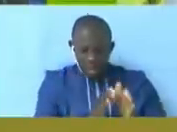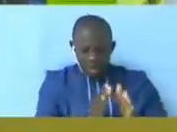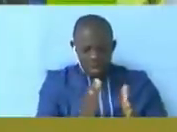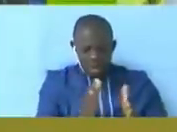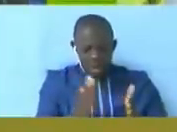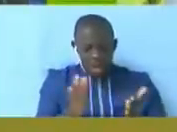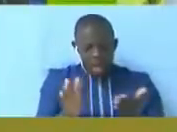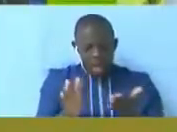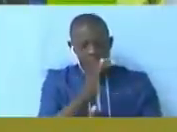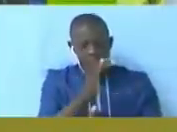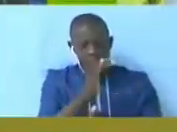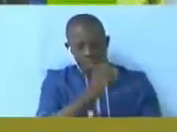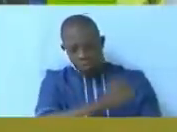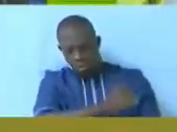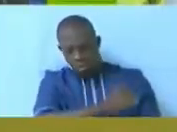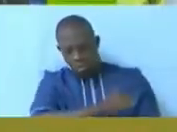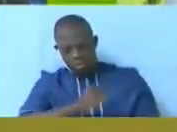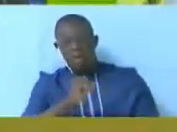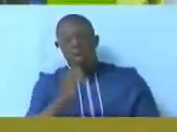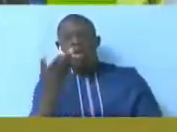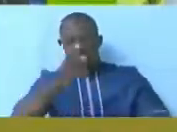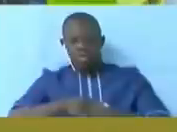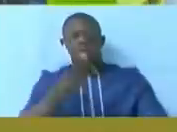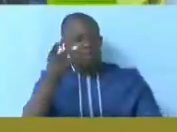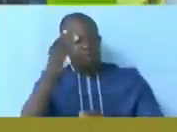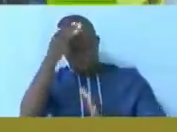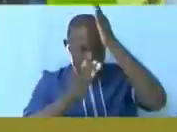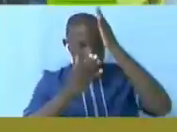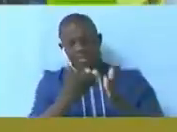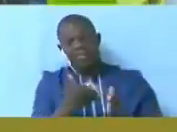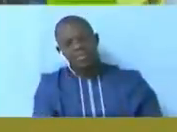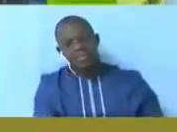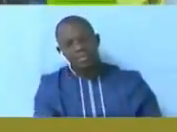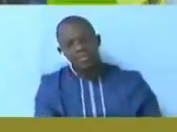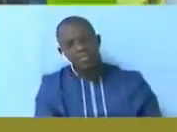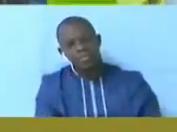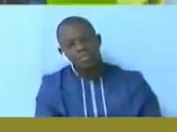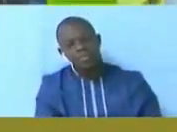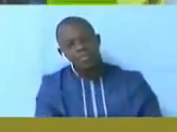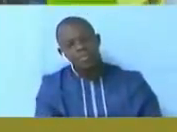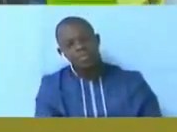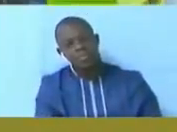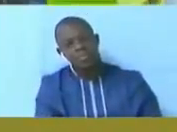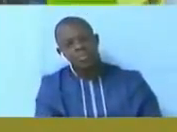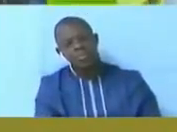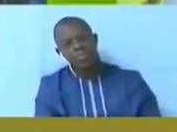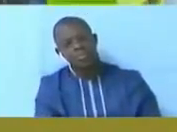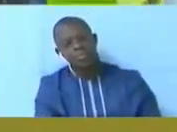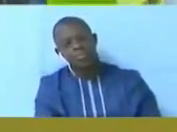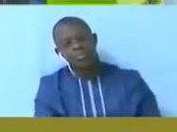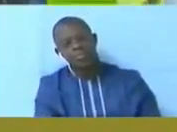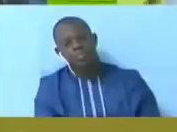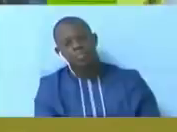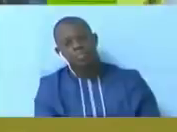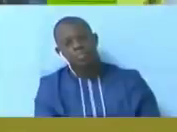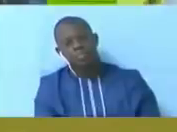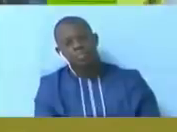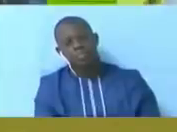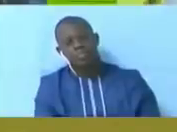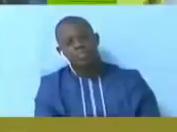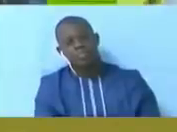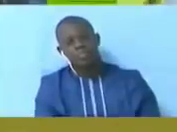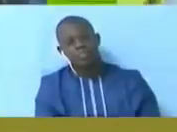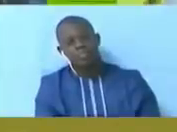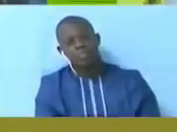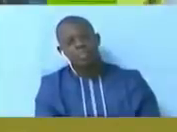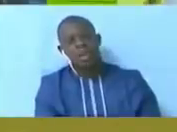natara soldier rol dabula ta ku kono mil joko jamfa jawol ten watu le kaje soldier rol kam tu mil mol dandam. But there was an incident